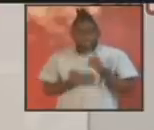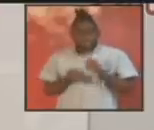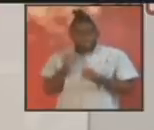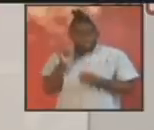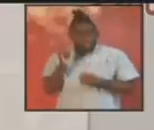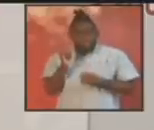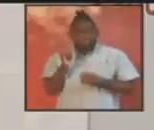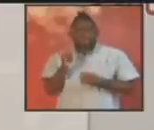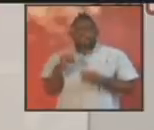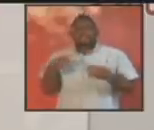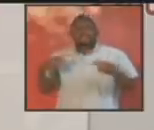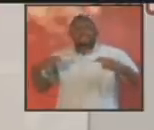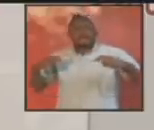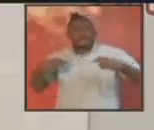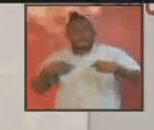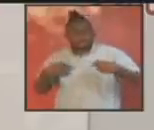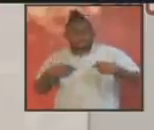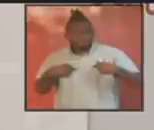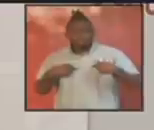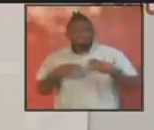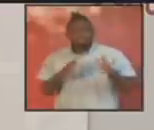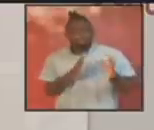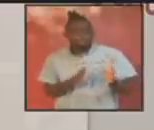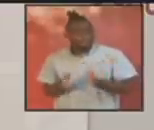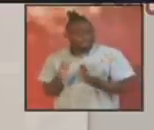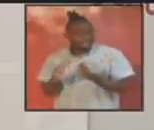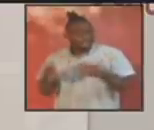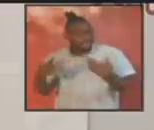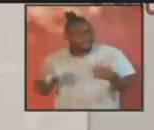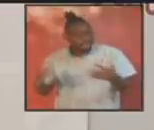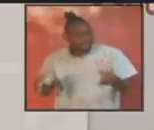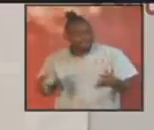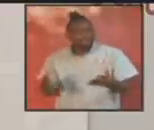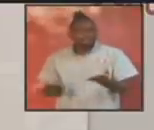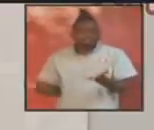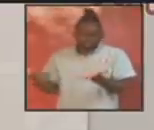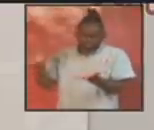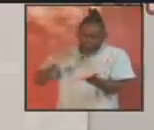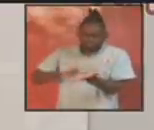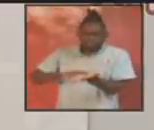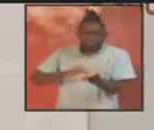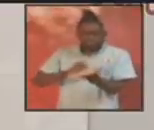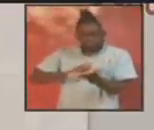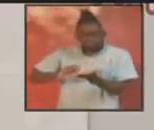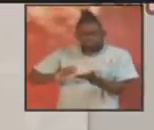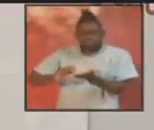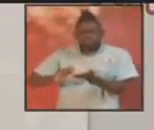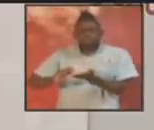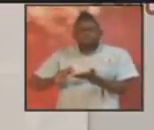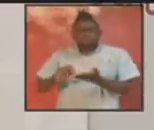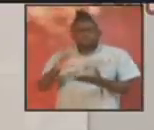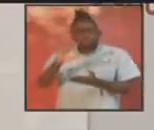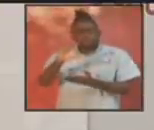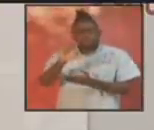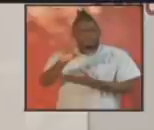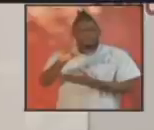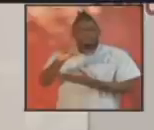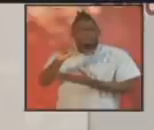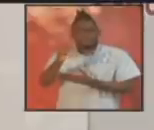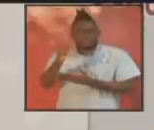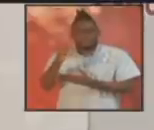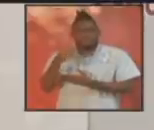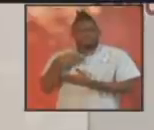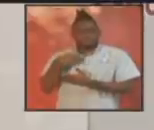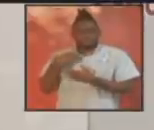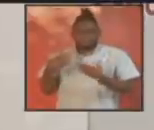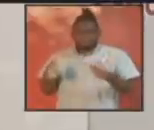a committed supply of COVID-19 vaccines. In fact, quite the opposite is the case. And in the